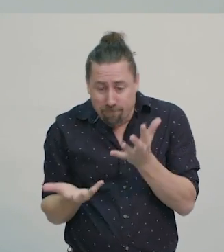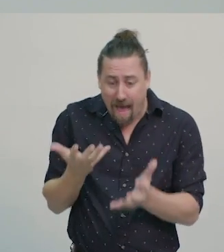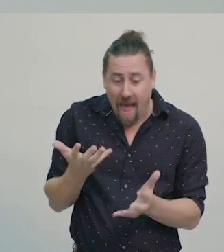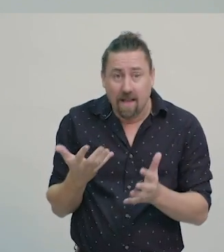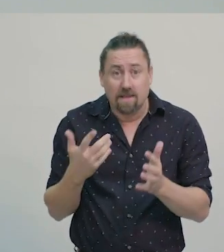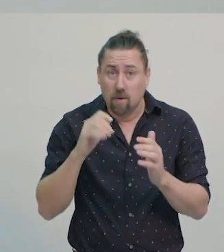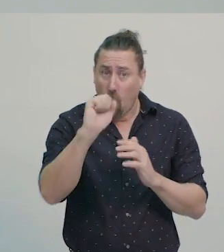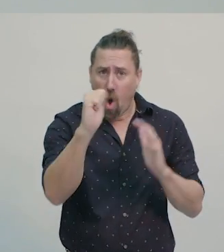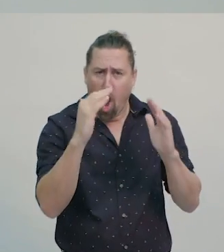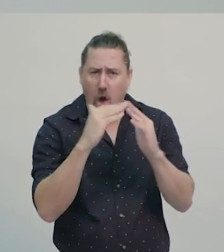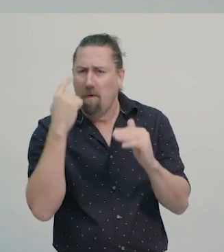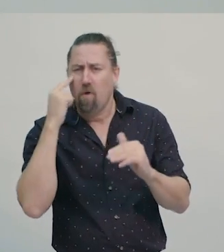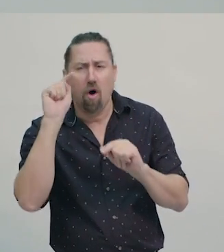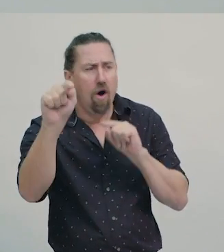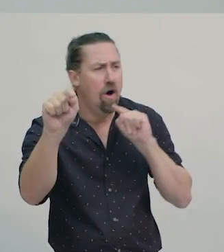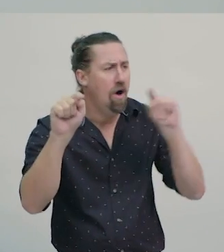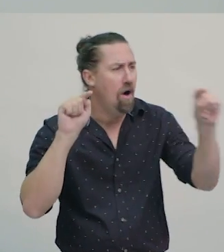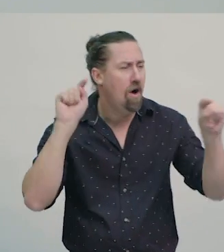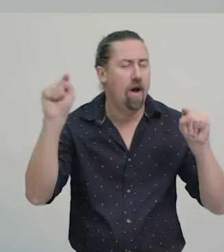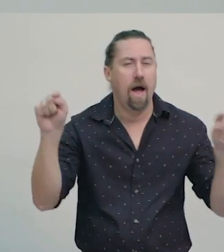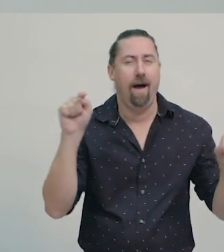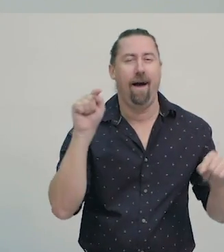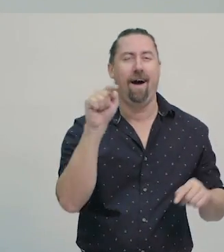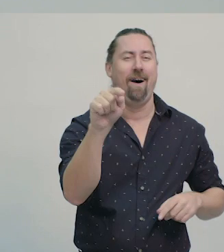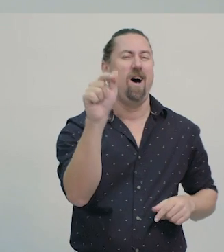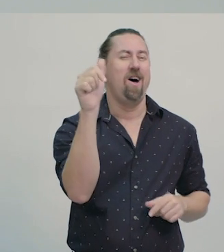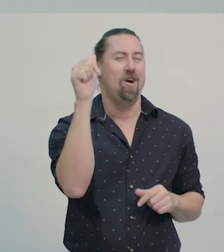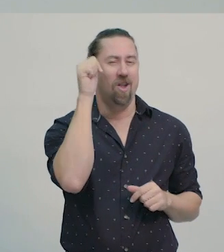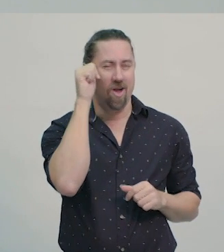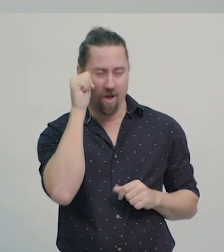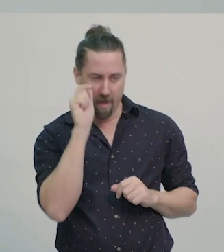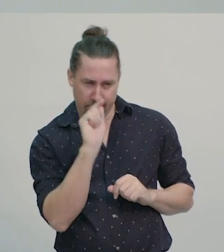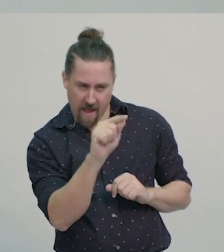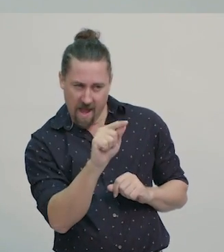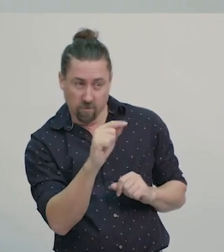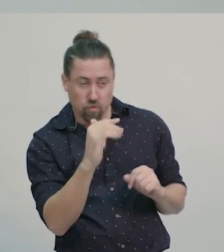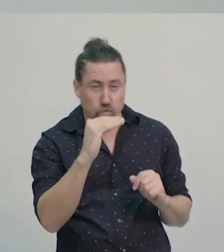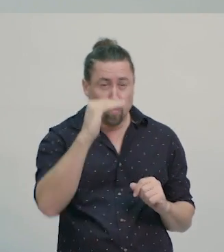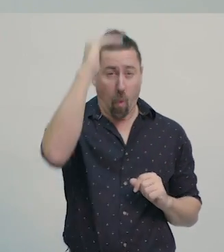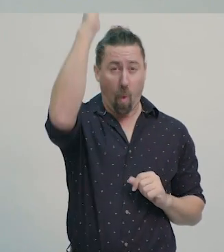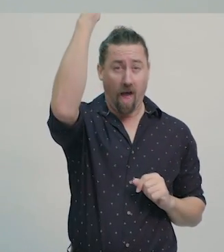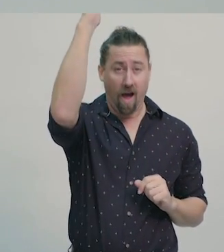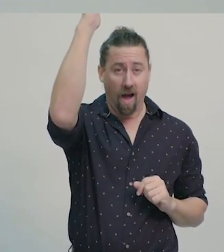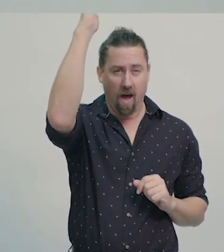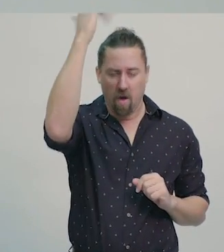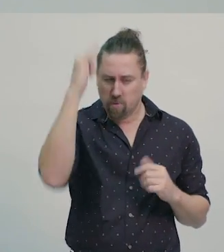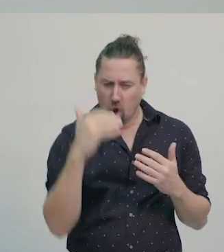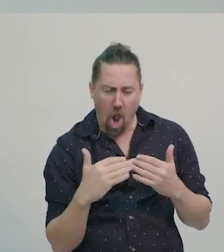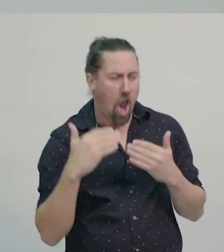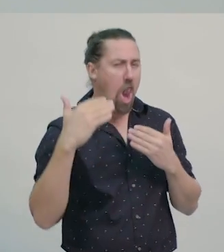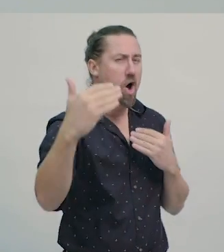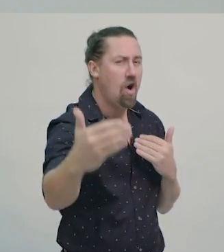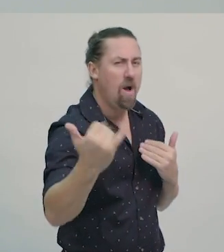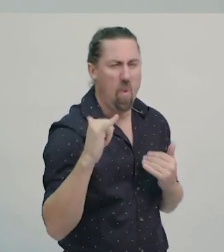So even if objects are about the same size, it doesn't mean they could have the same mass.